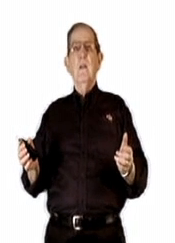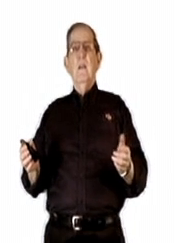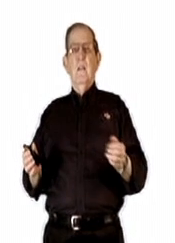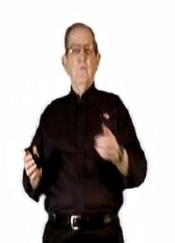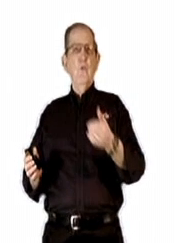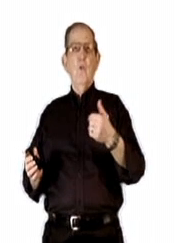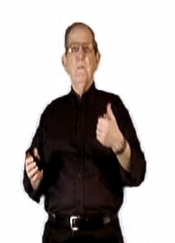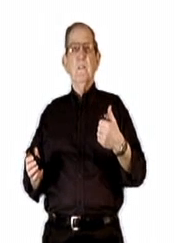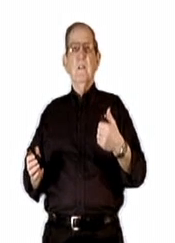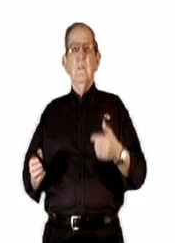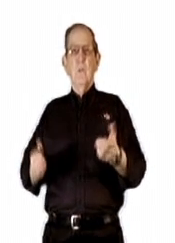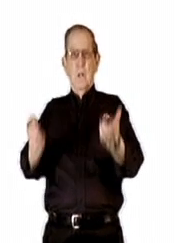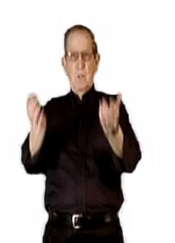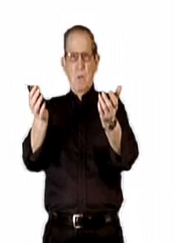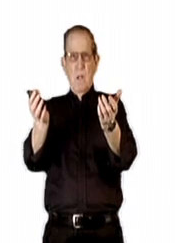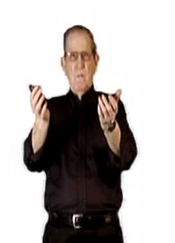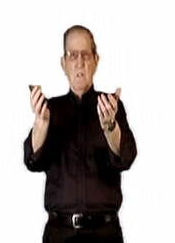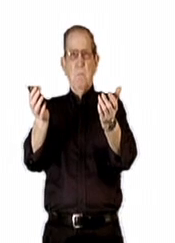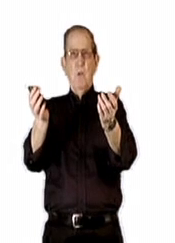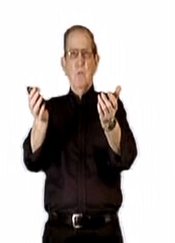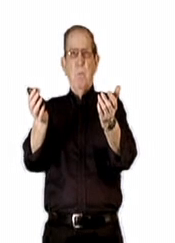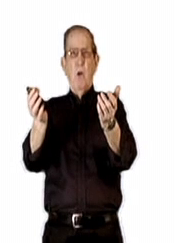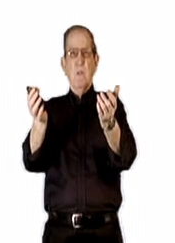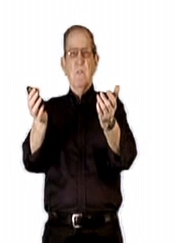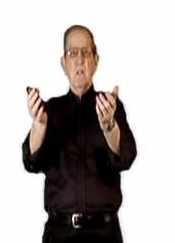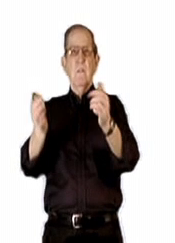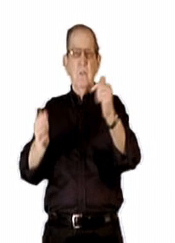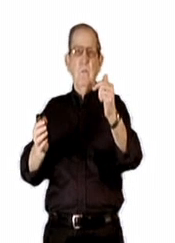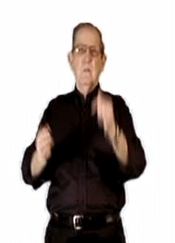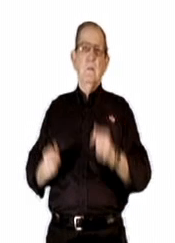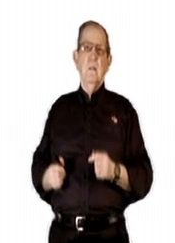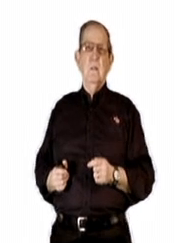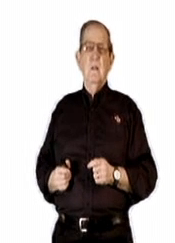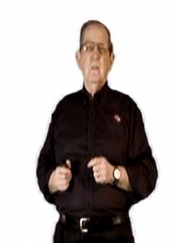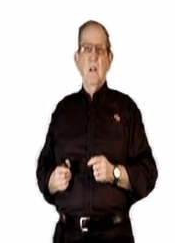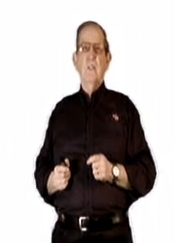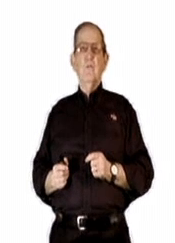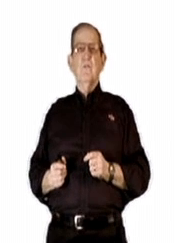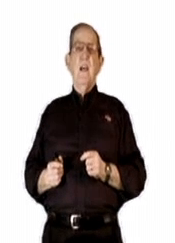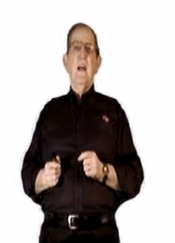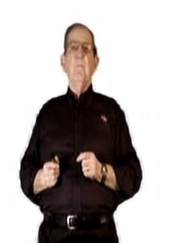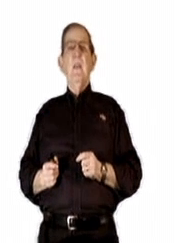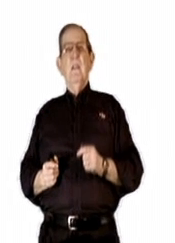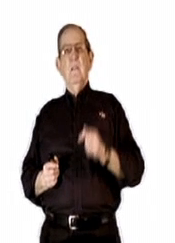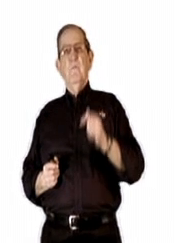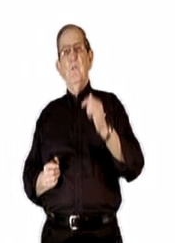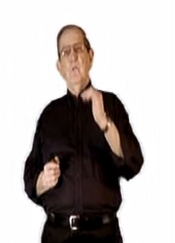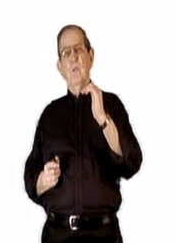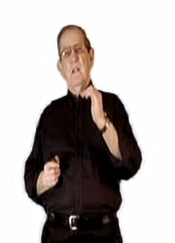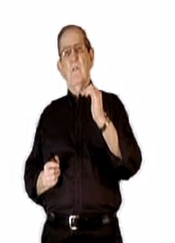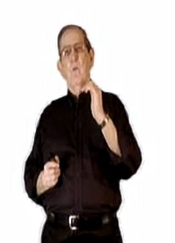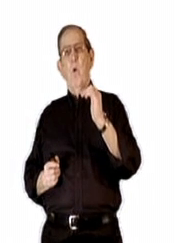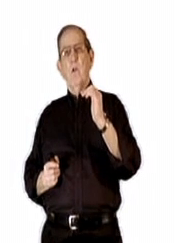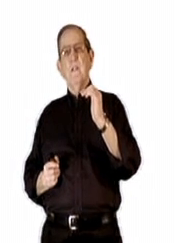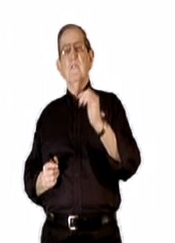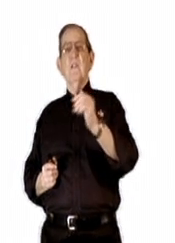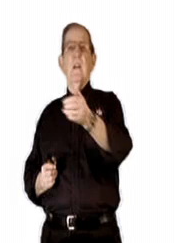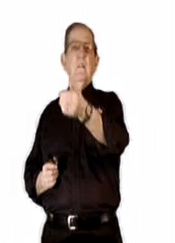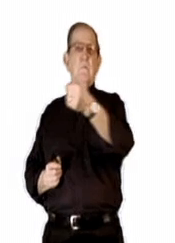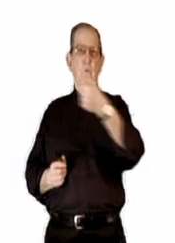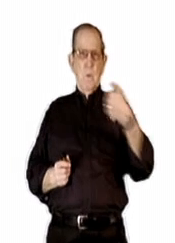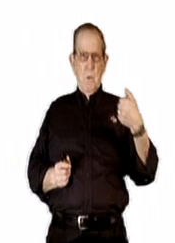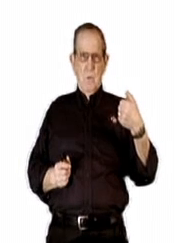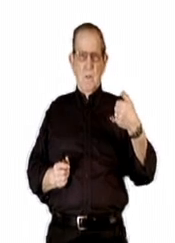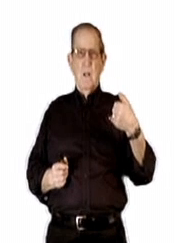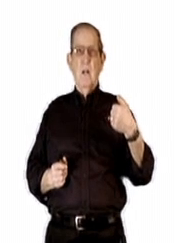Z535.4, if you open a cover and you have exposed parts there, then you need the danger sign. If you could have the warning sign